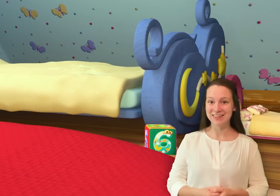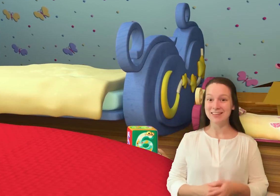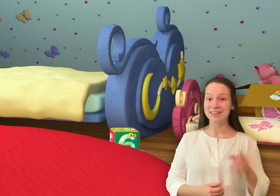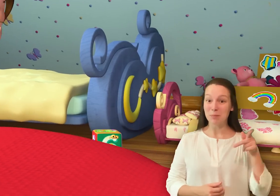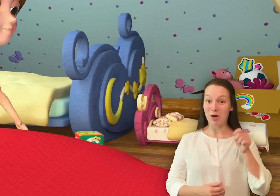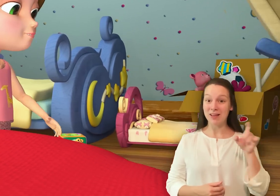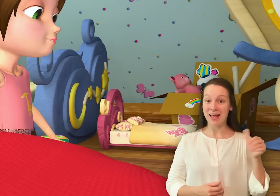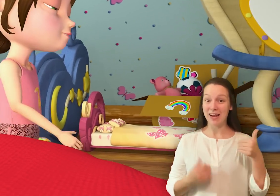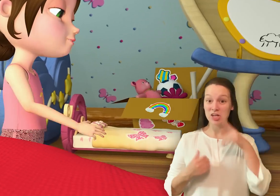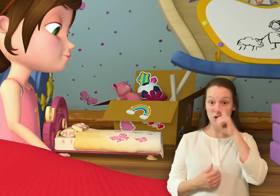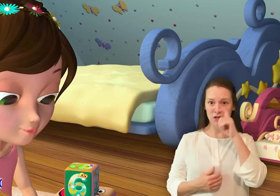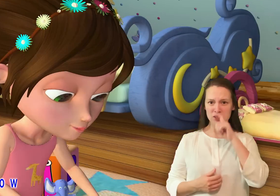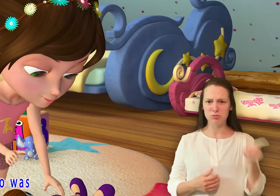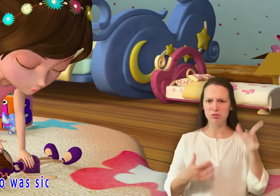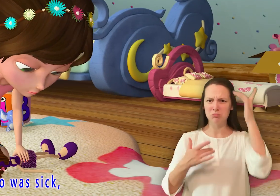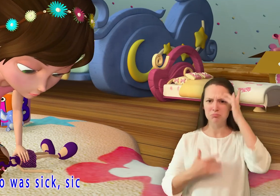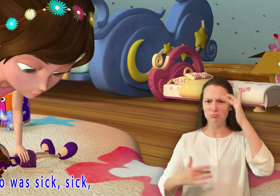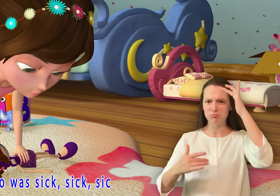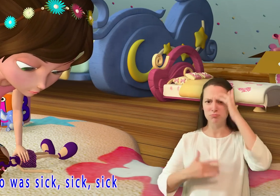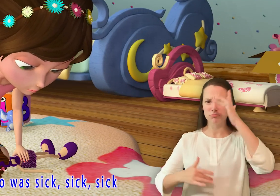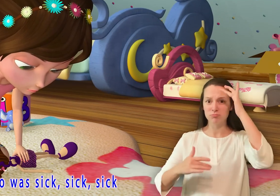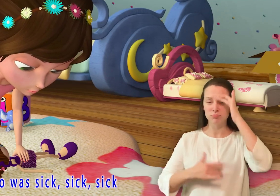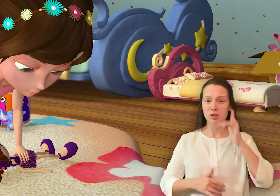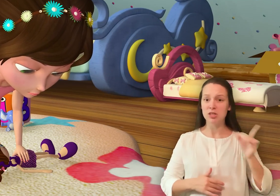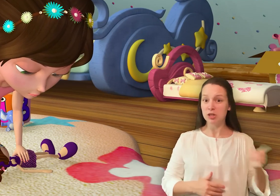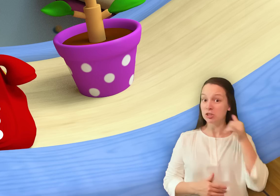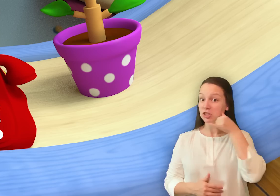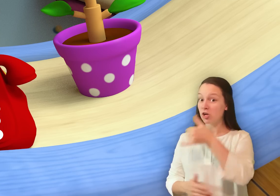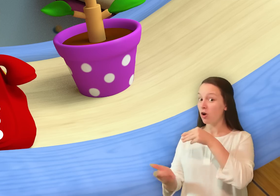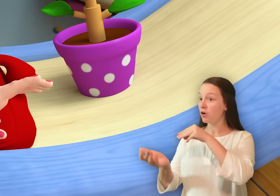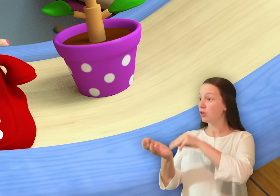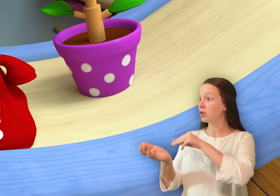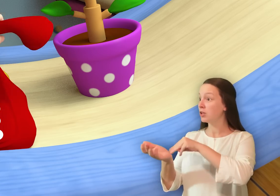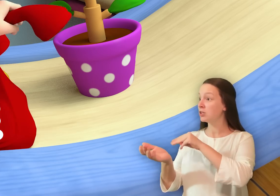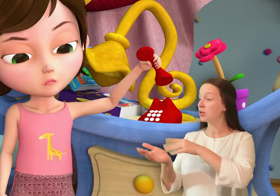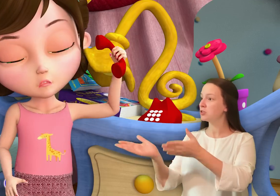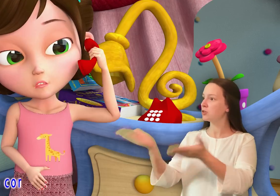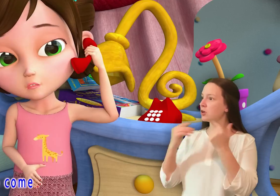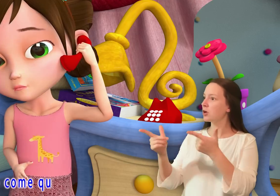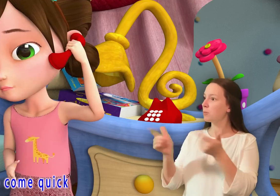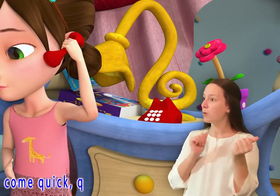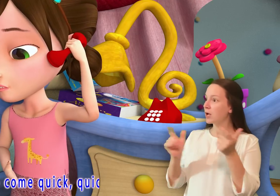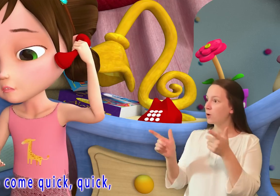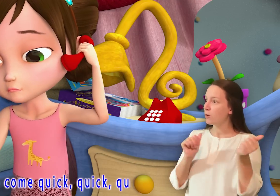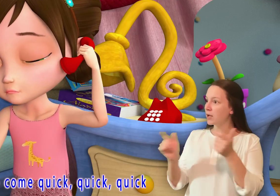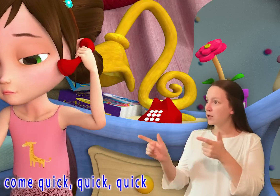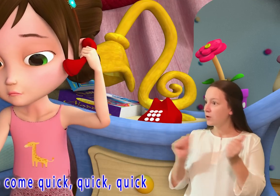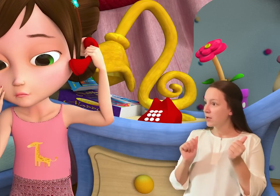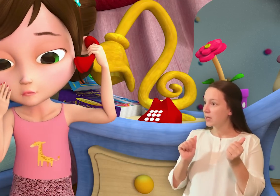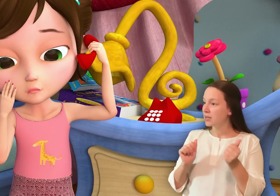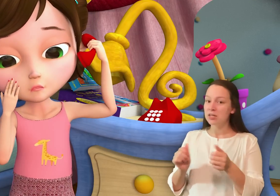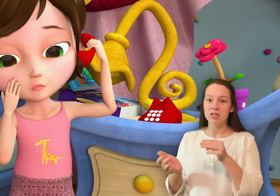dolly Miss Holly had a dolly who was sick sick sick so she called for the doctor to come